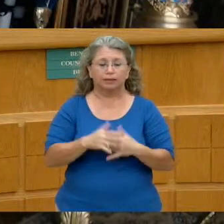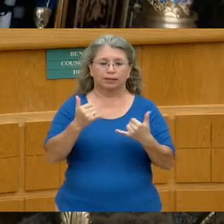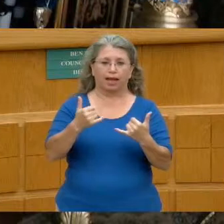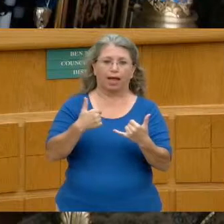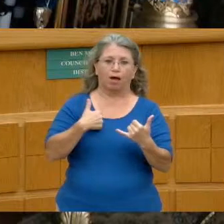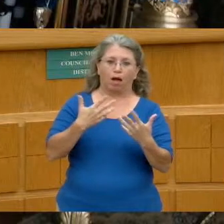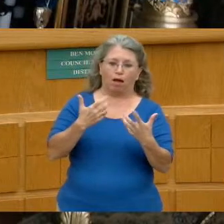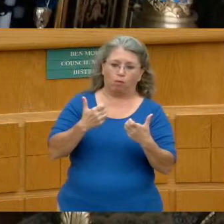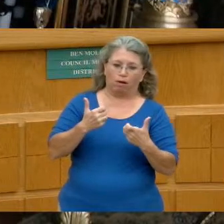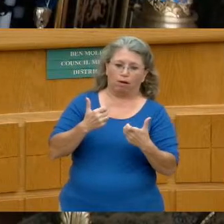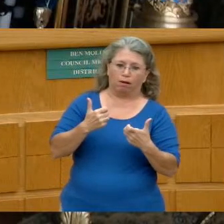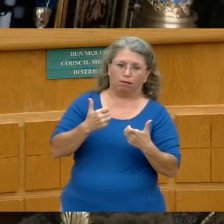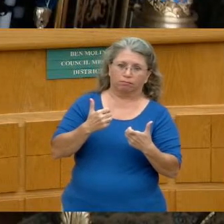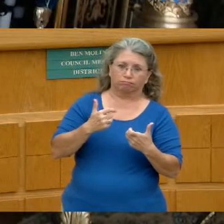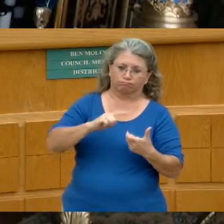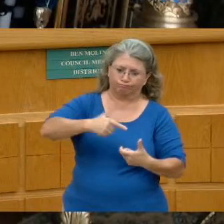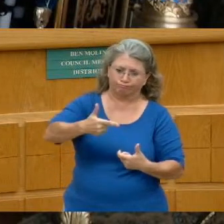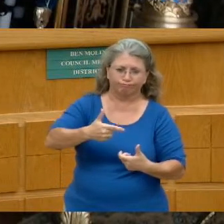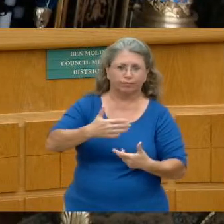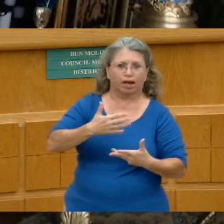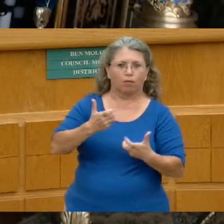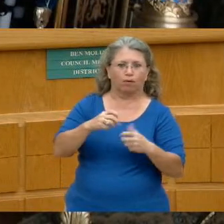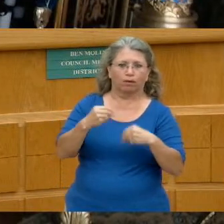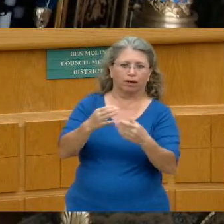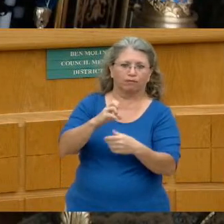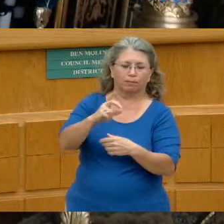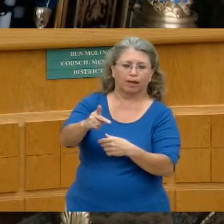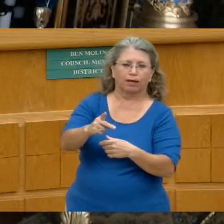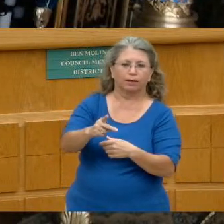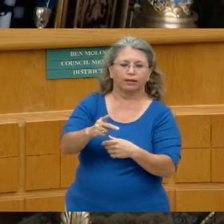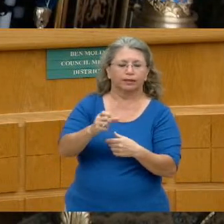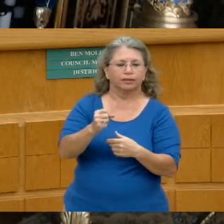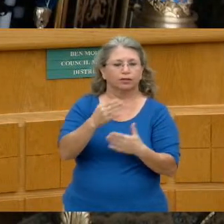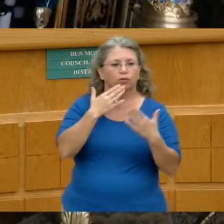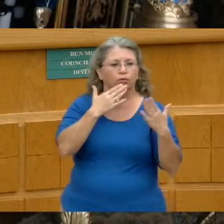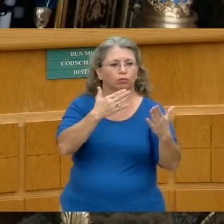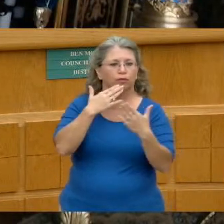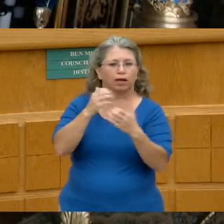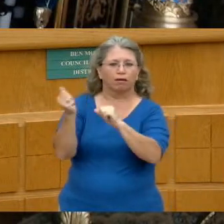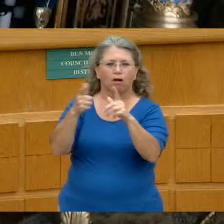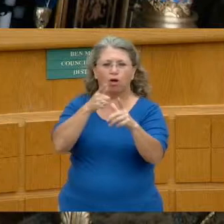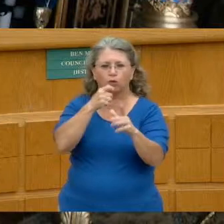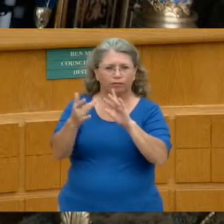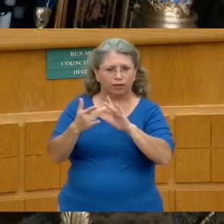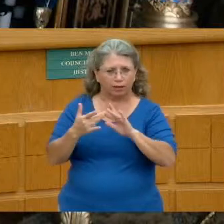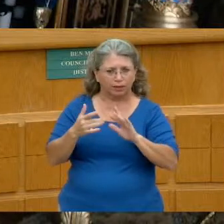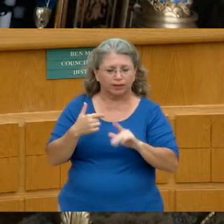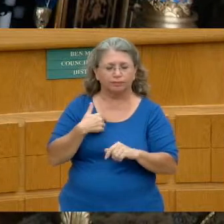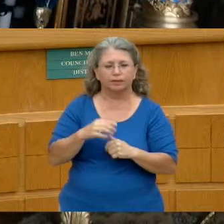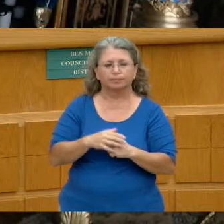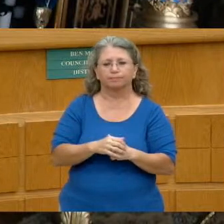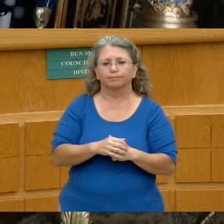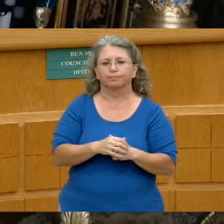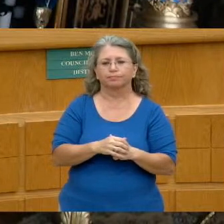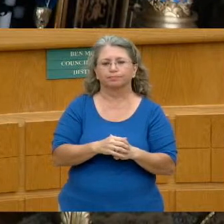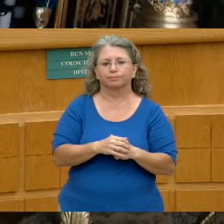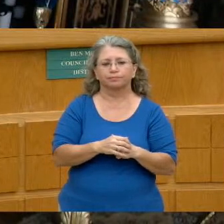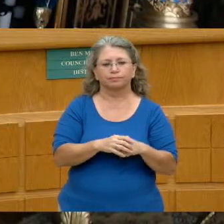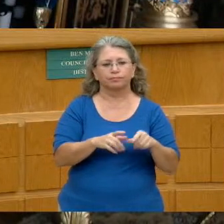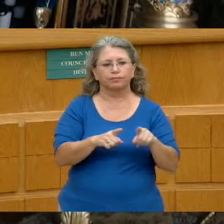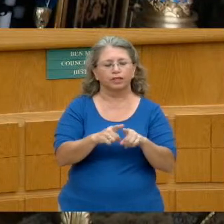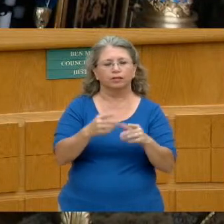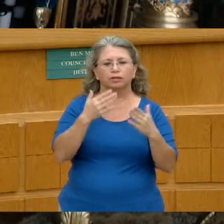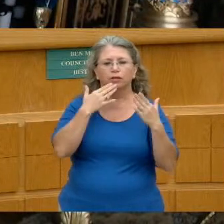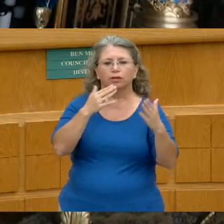give back. I want to thank everybody who's reached out to me. I also want to thank those members of our corporate